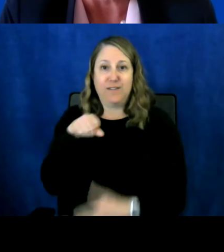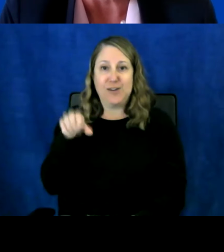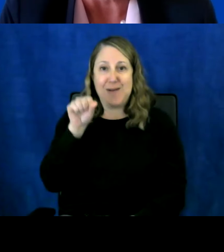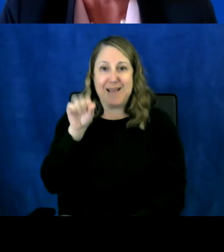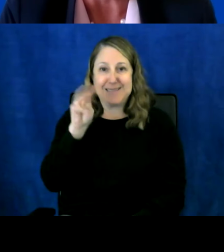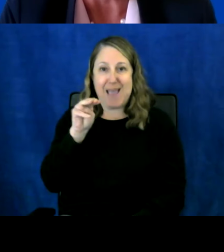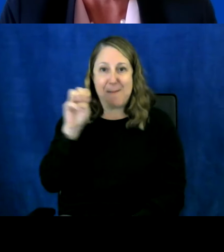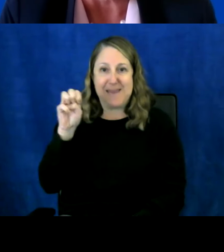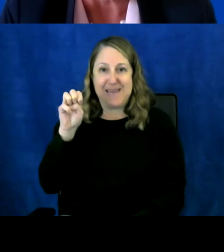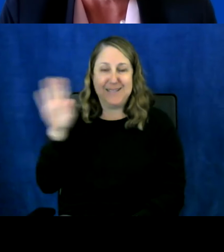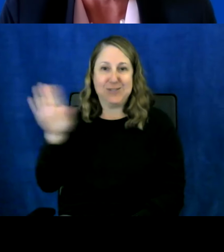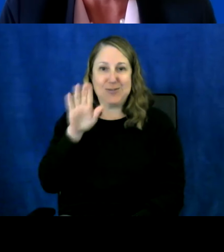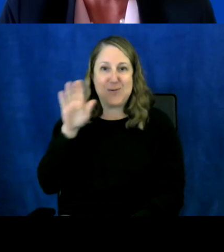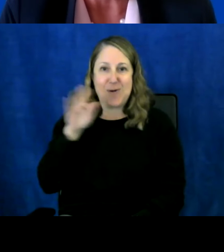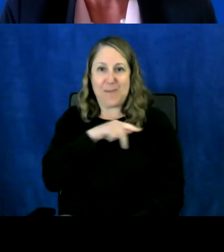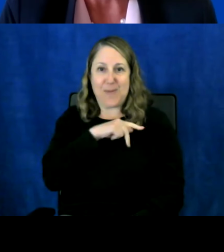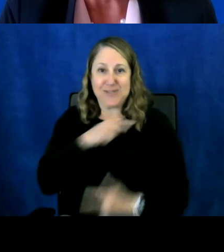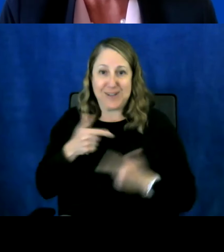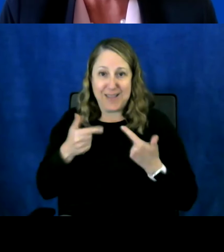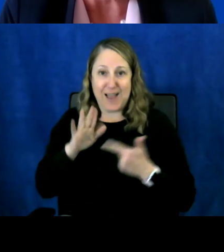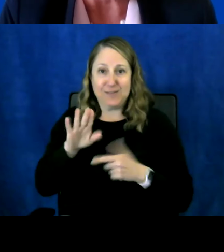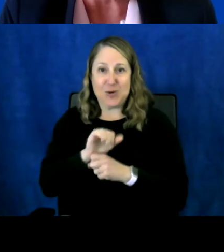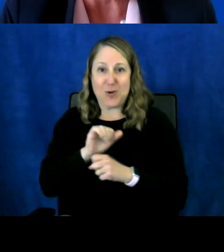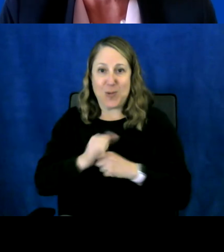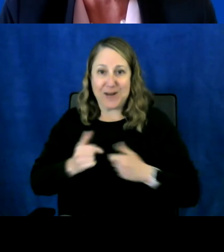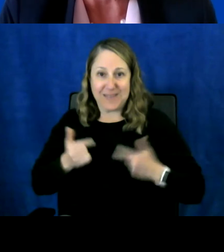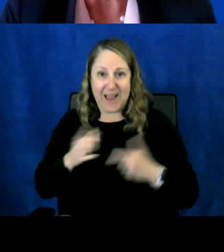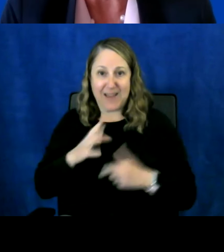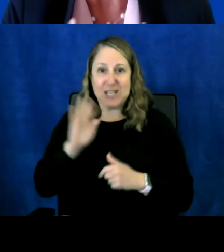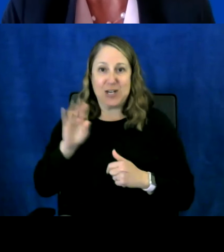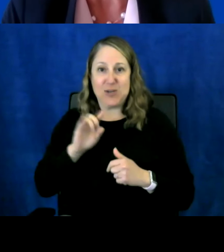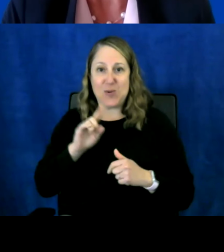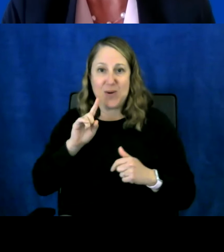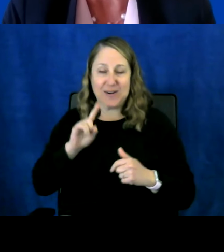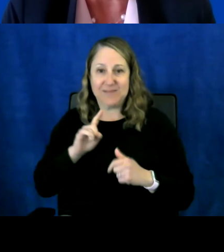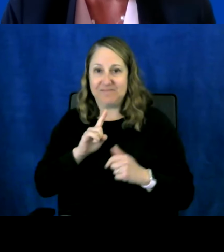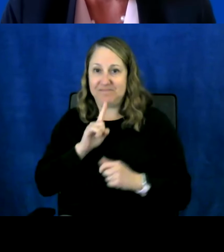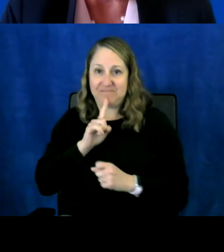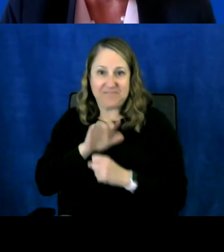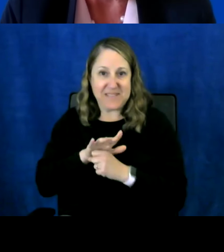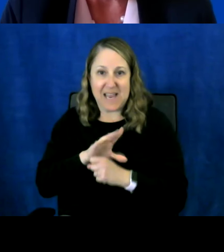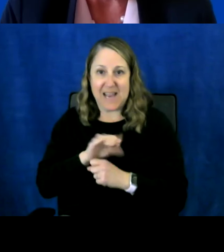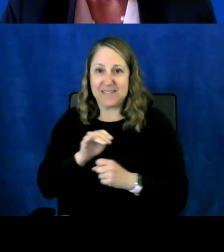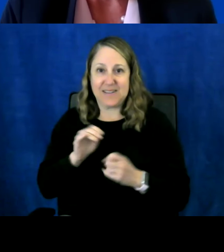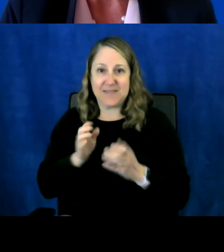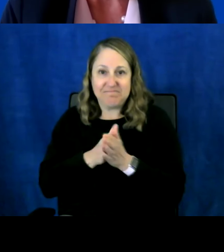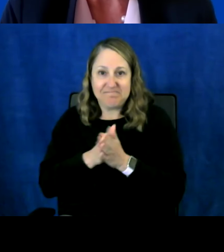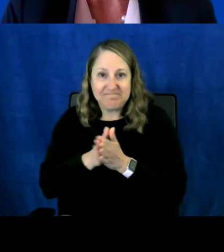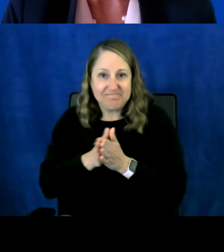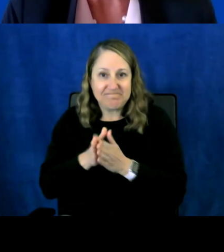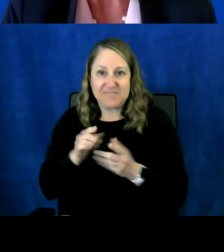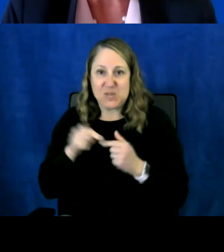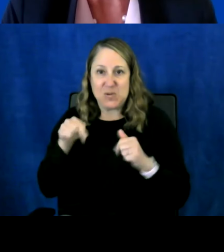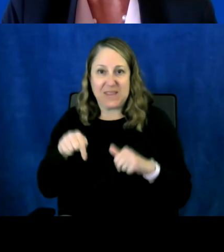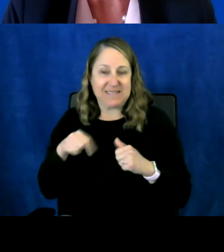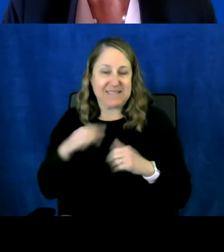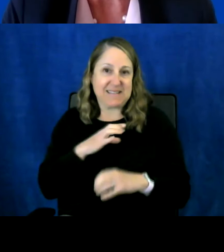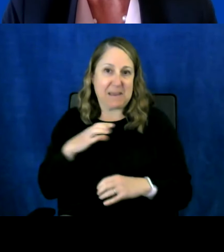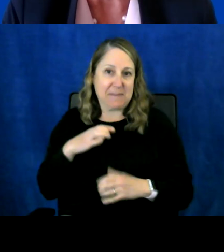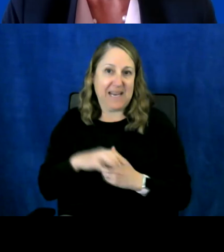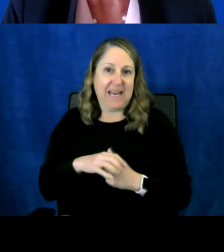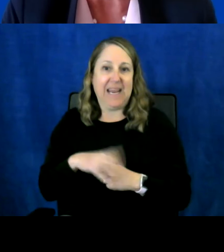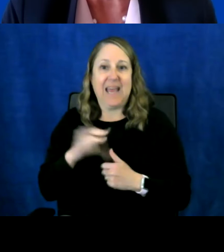personal lives, in your work lives, and the dedication and commitment that you all bring to this committee. Thank you, and